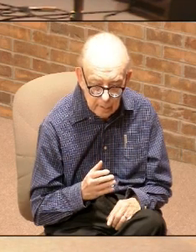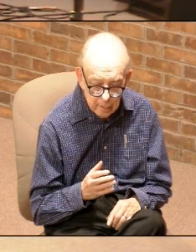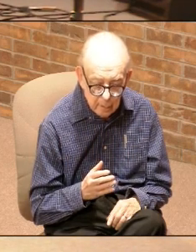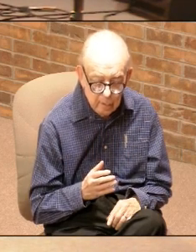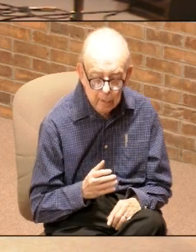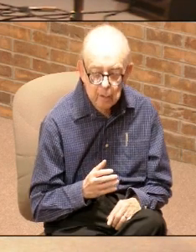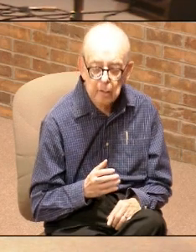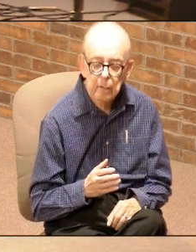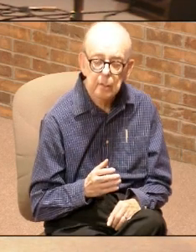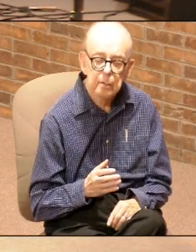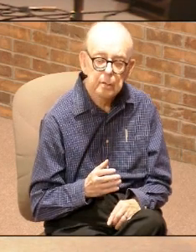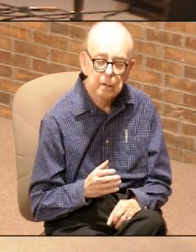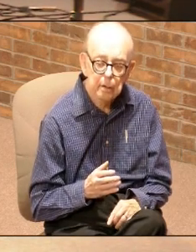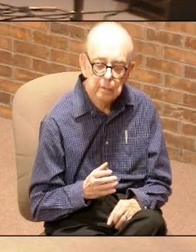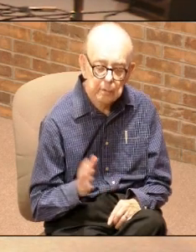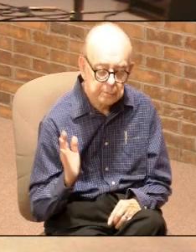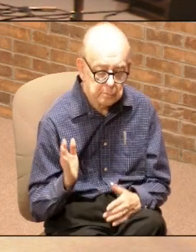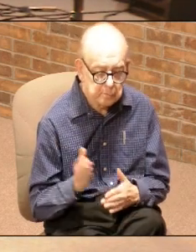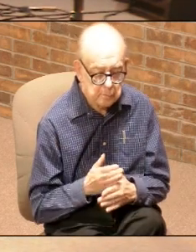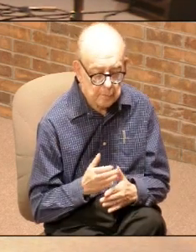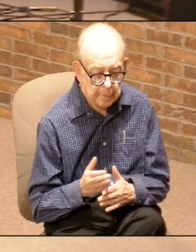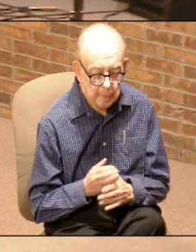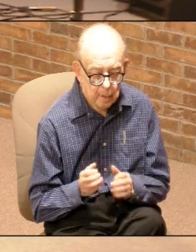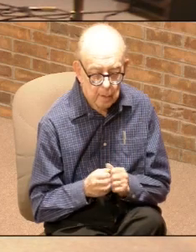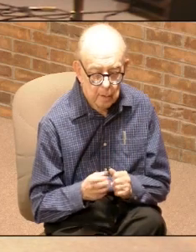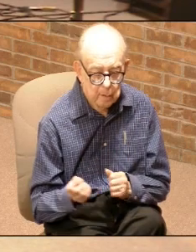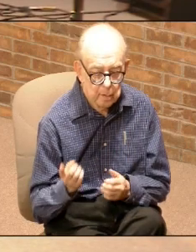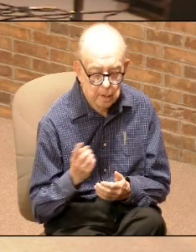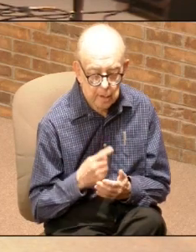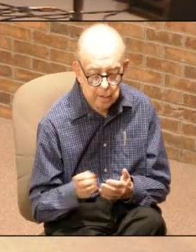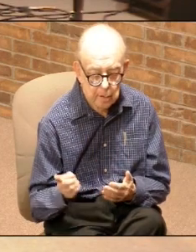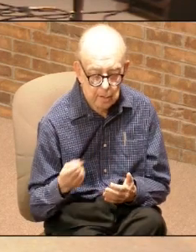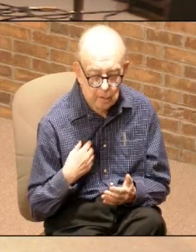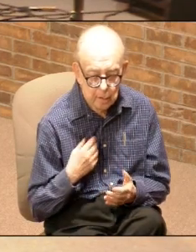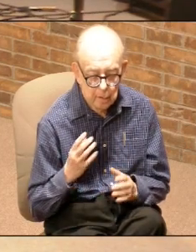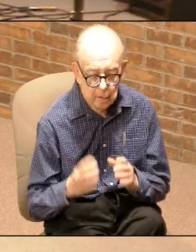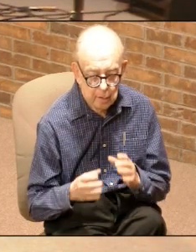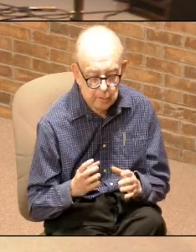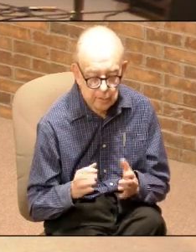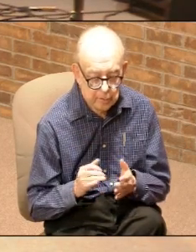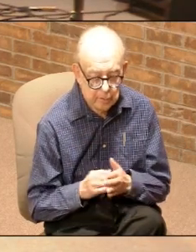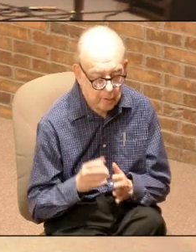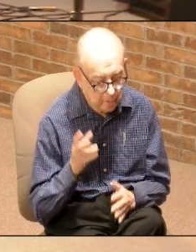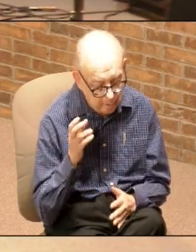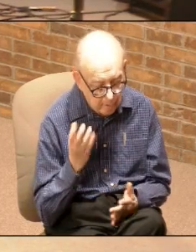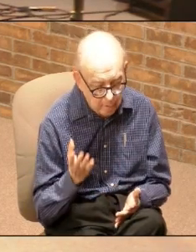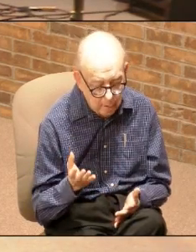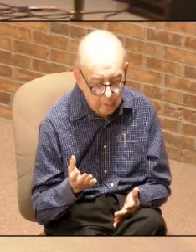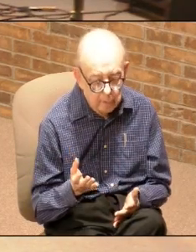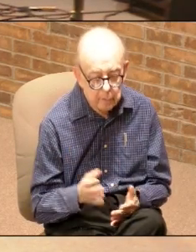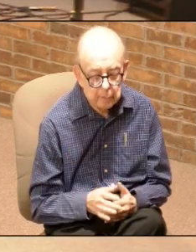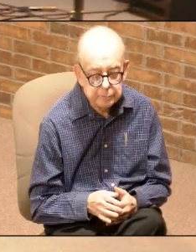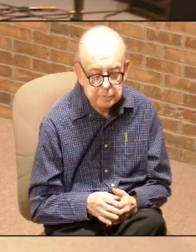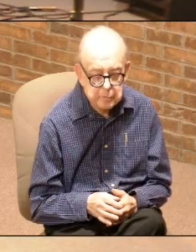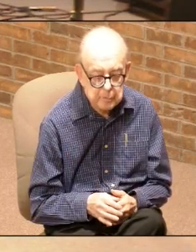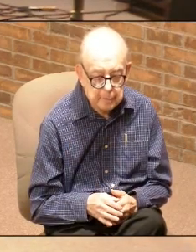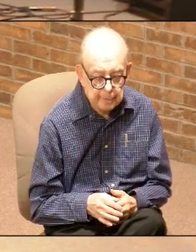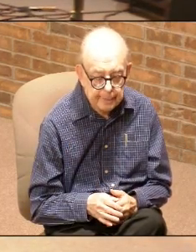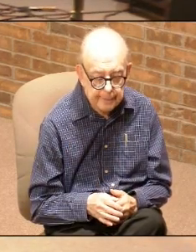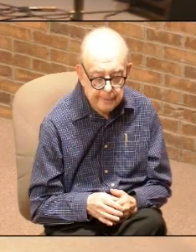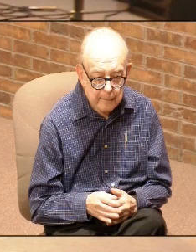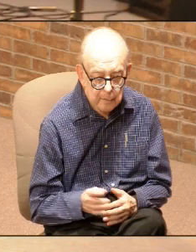I think I shared with you last week a conversation that I overheard, or maybe it was Wednesday night I shared